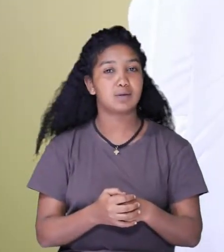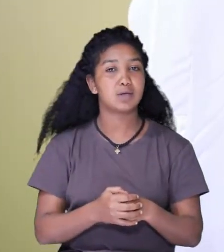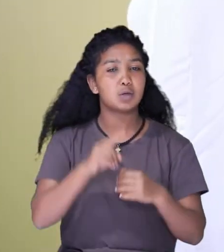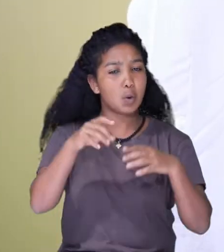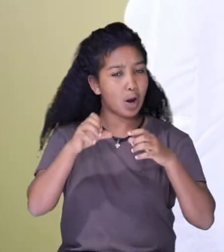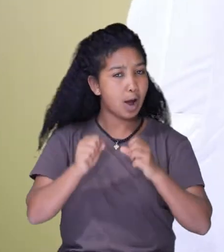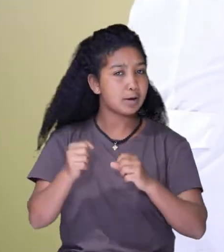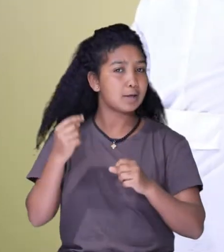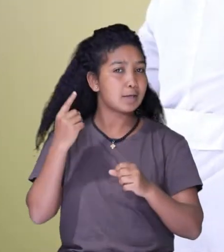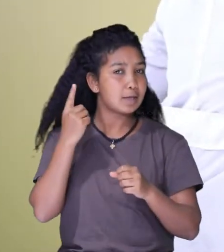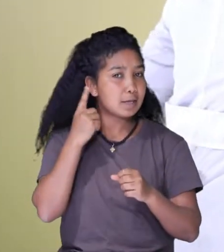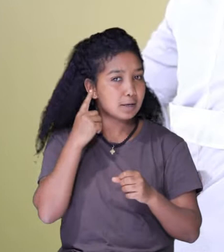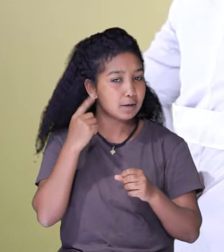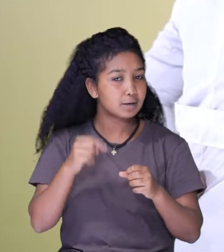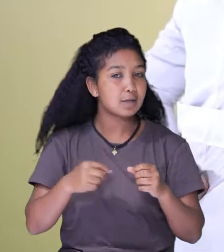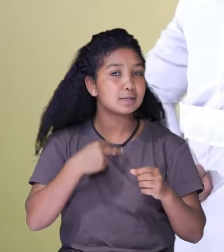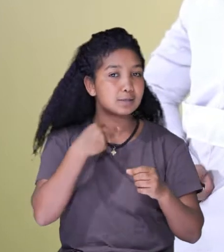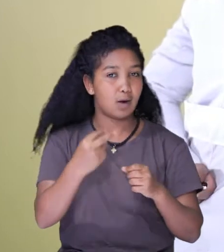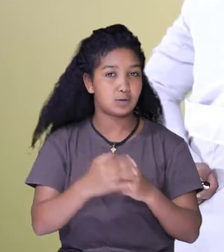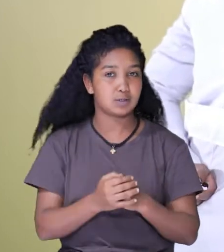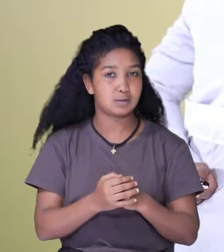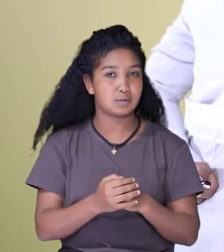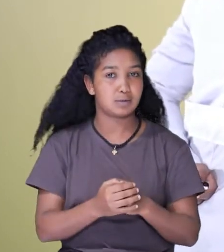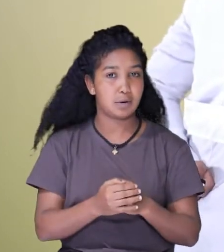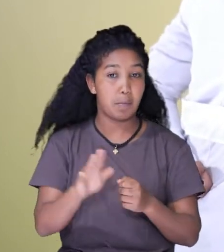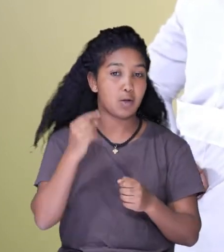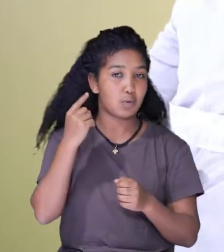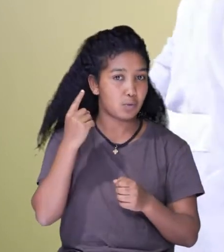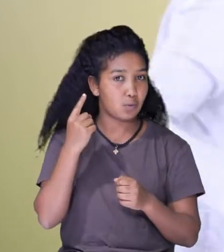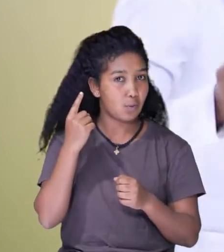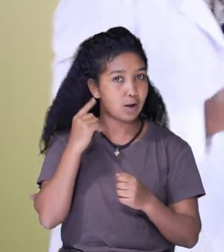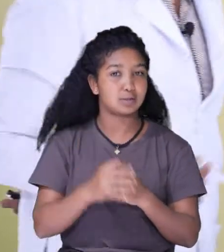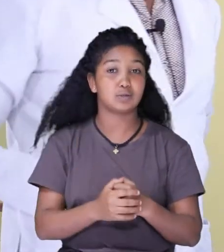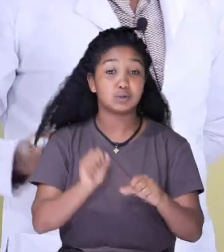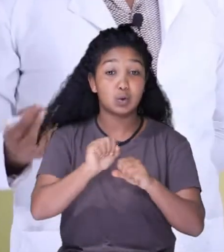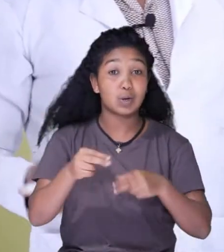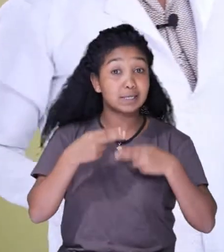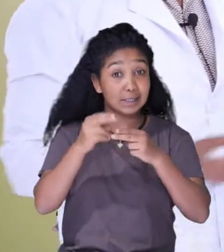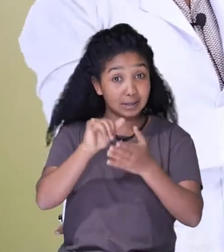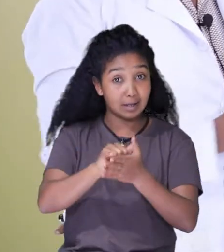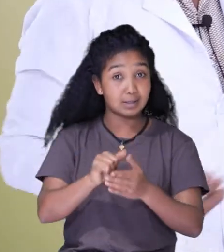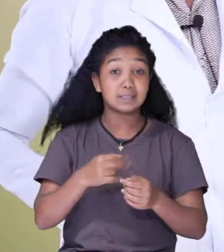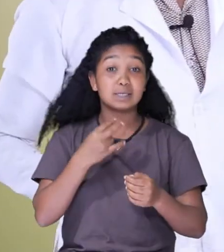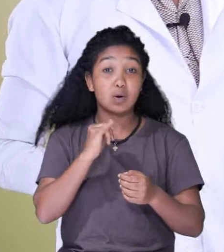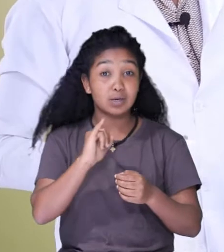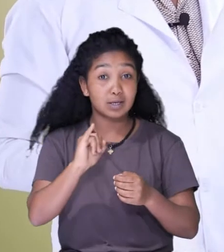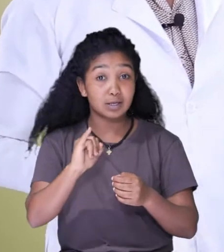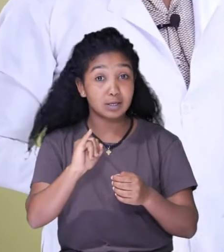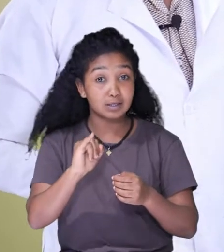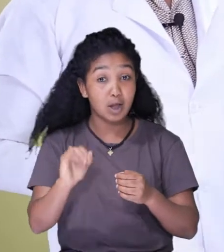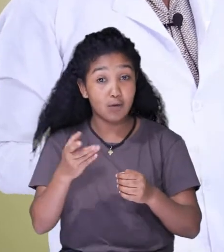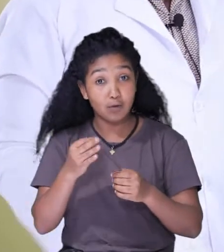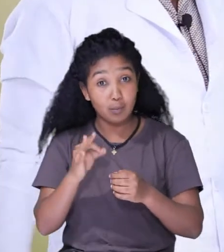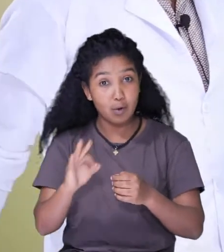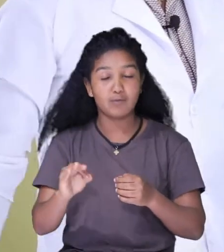you can hear the sounds by your eyes. So we can say that sound is a form